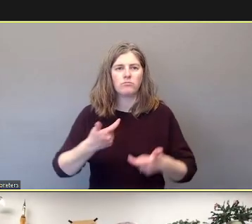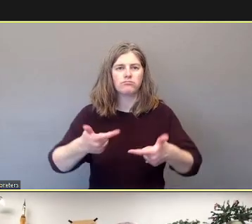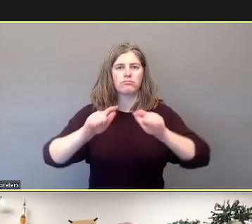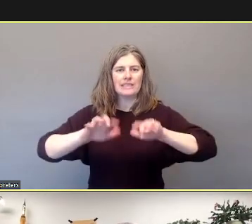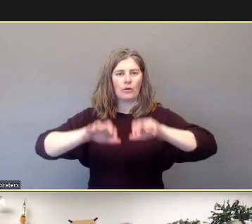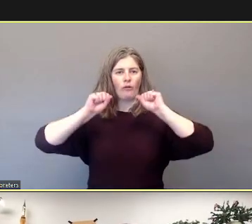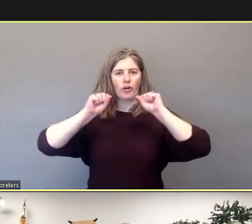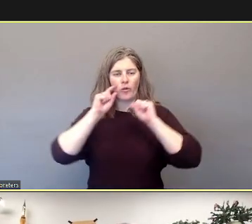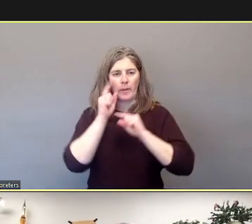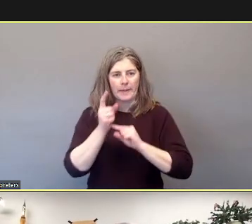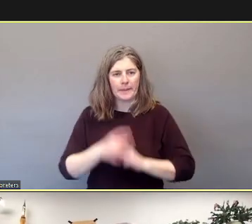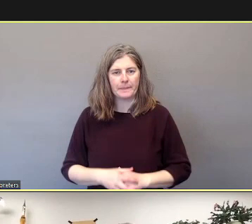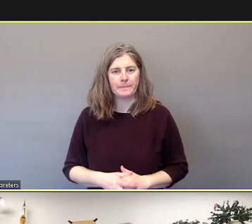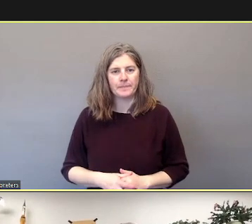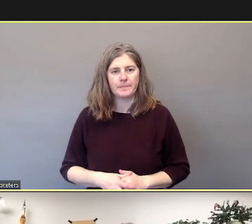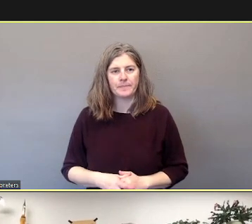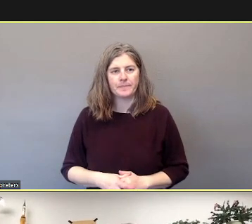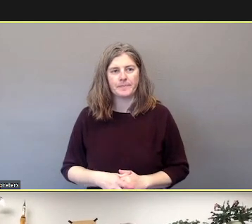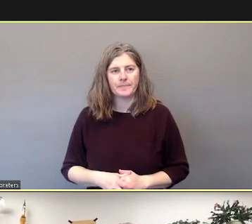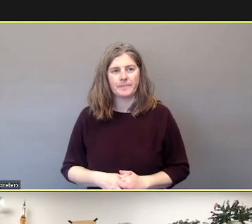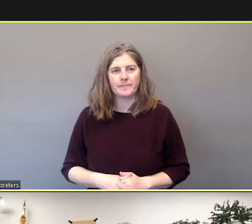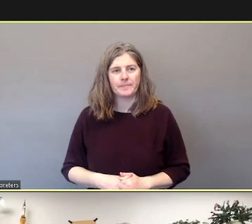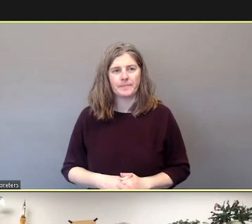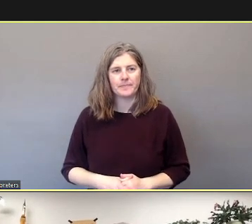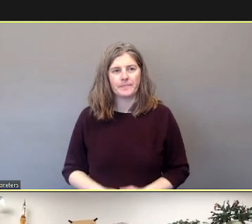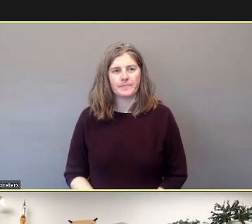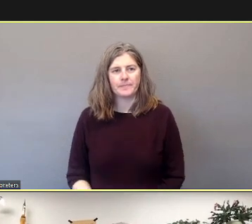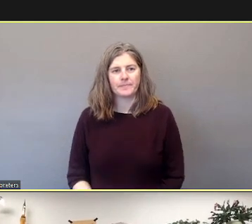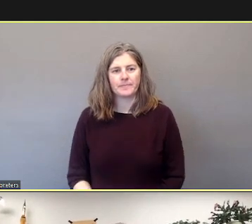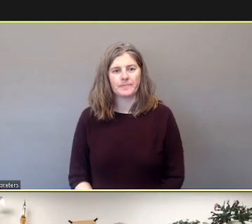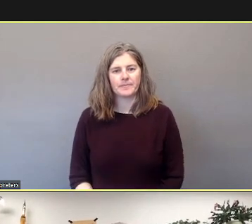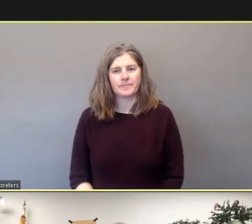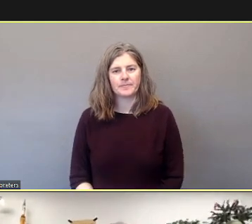minute. Continue here,